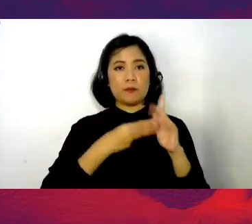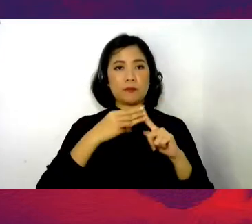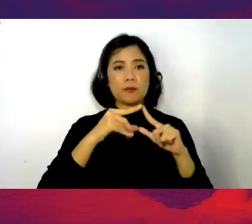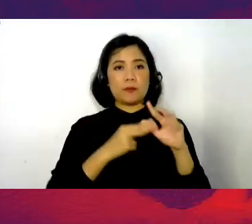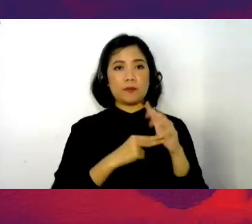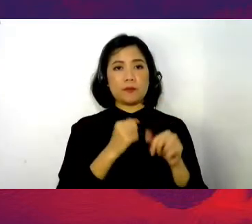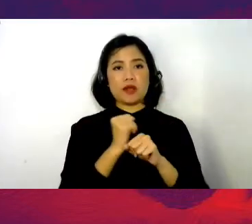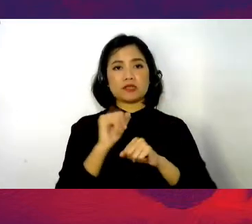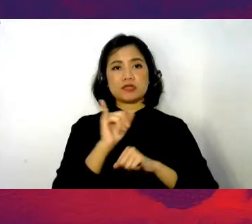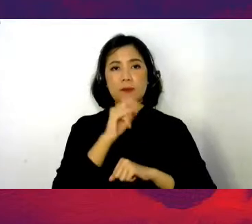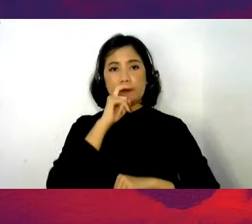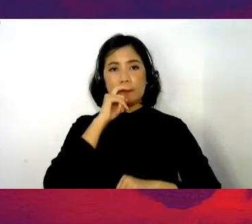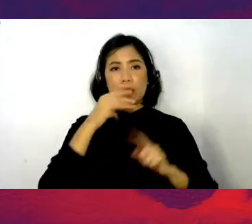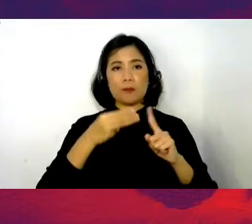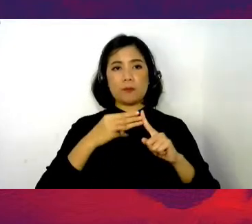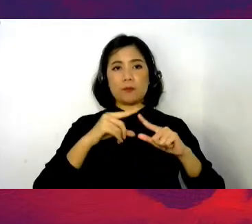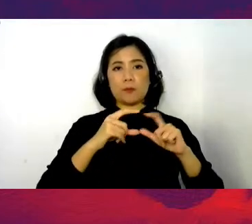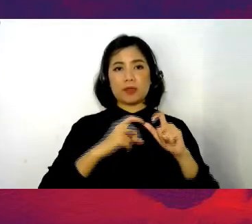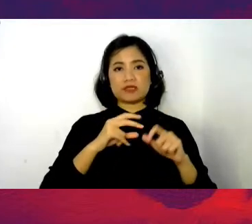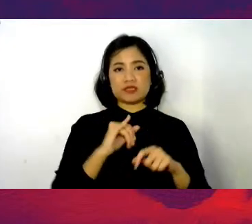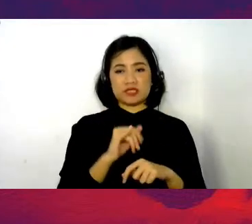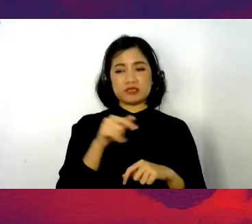in 2020, I think